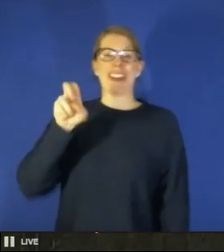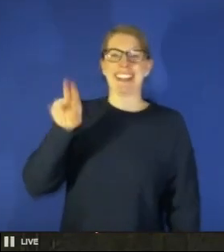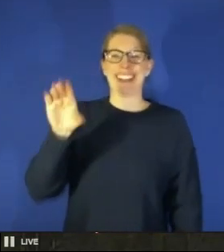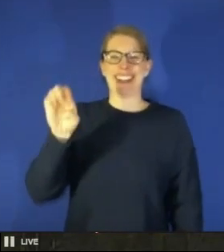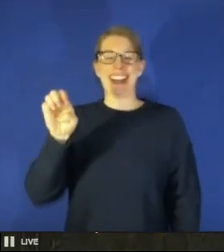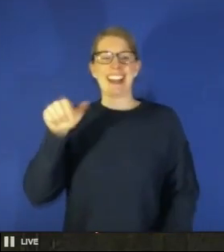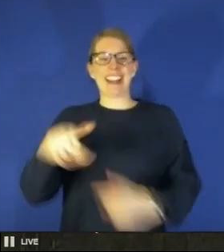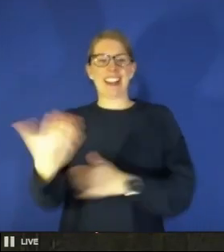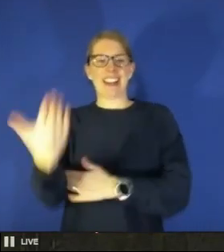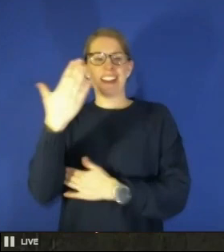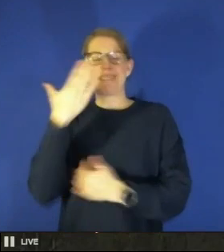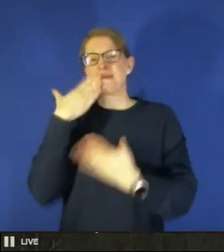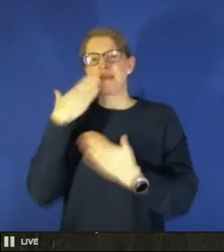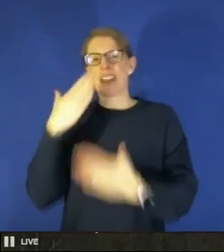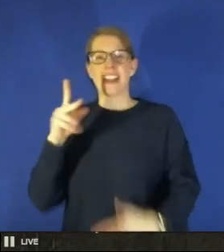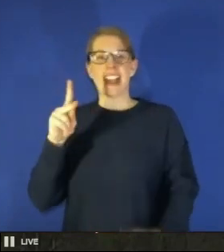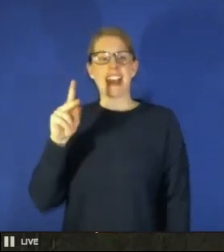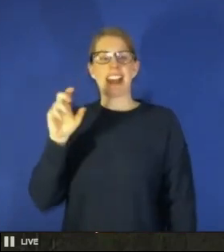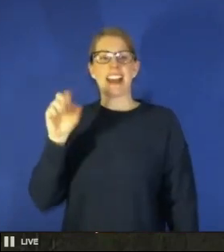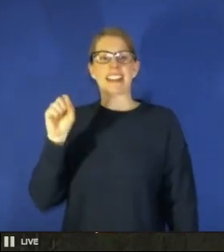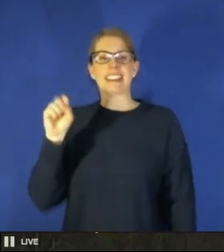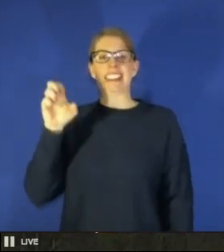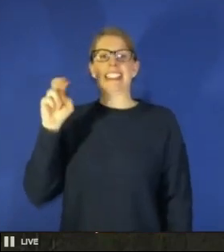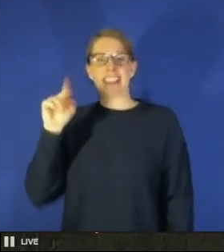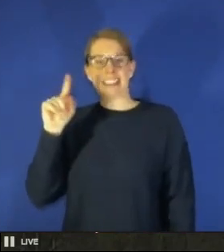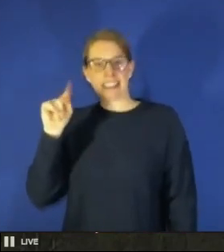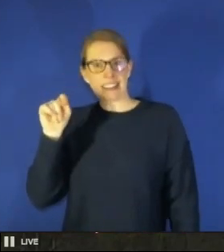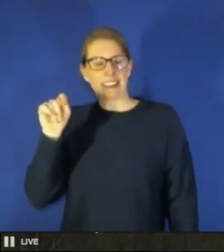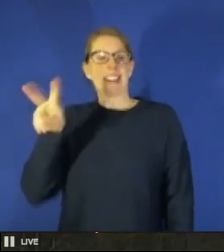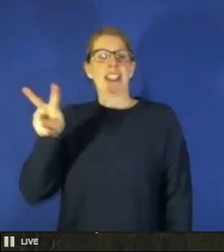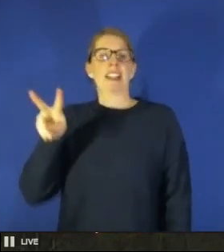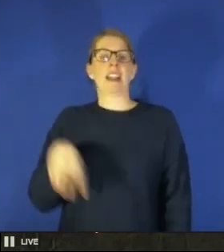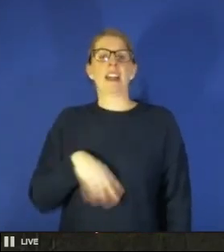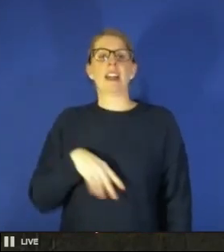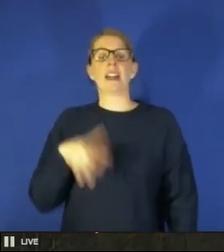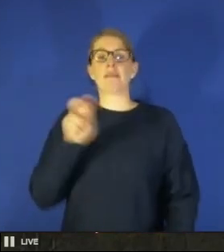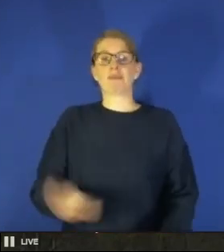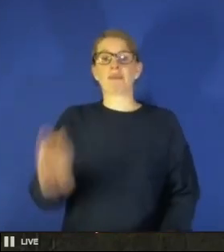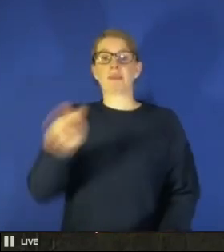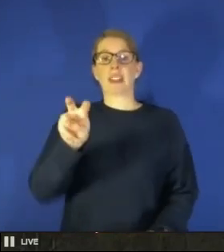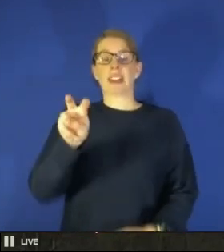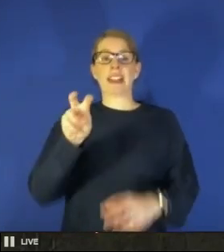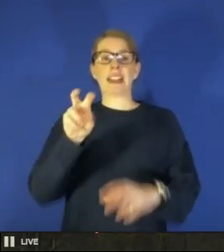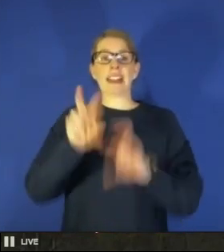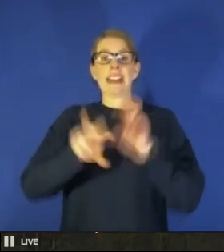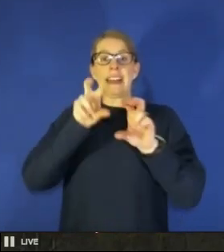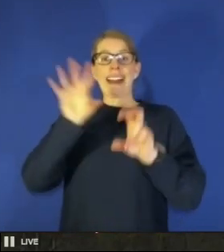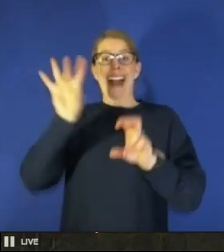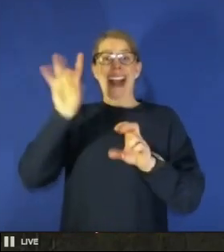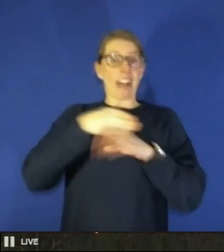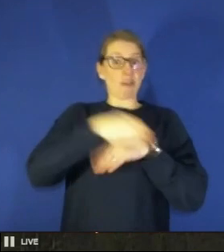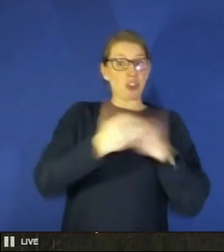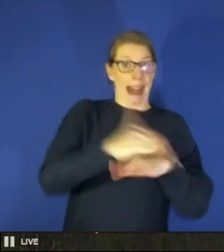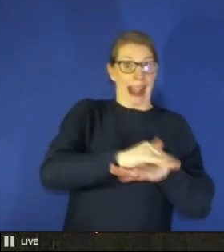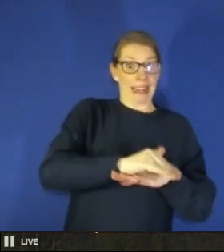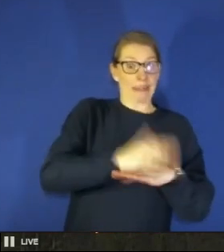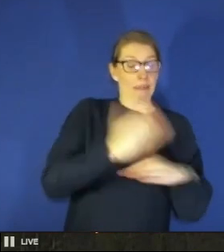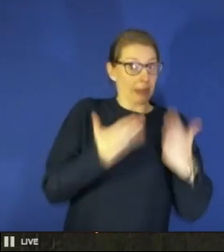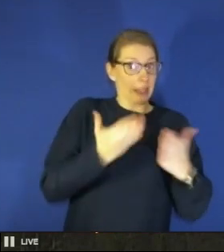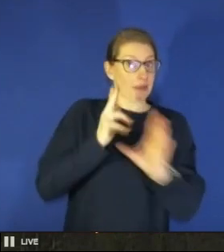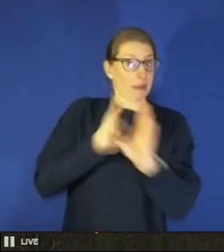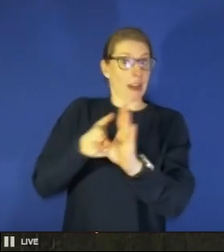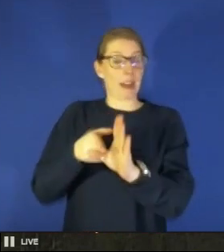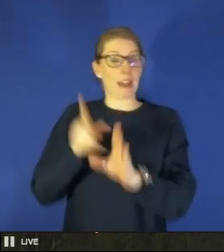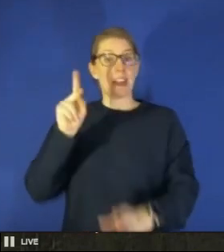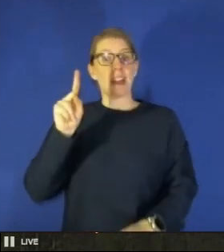TV. You are looking at the KU campus, which could be celebrating a trip to the Elite Eight after tonight, though. The number 1 seeded Jayhawks face 4